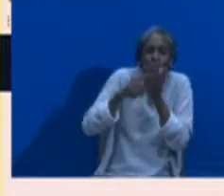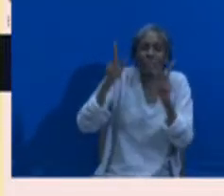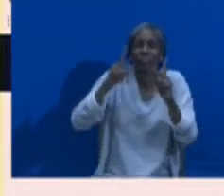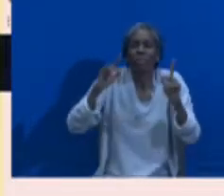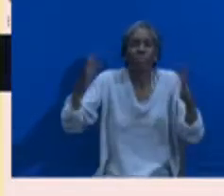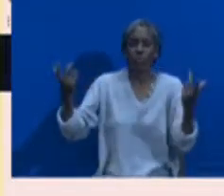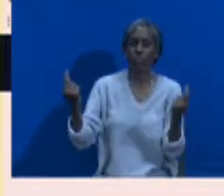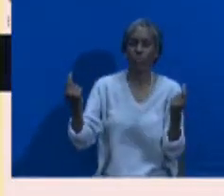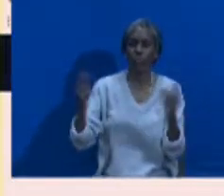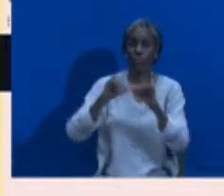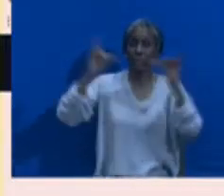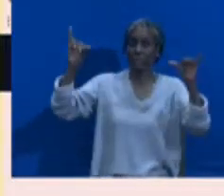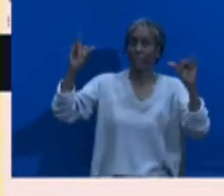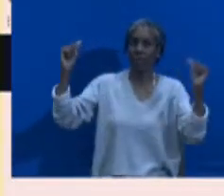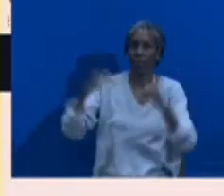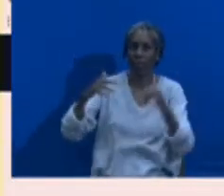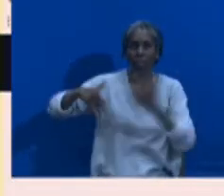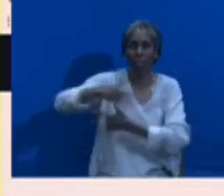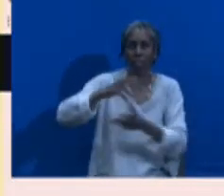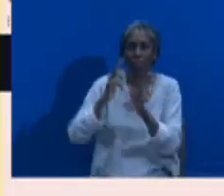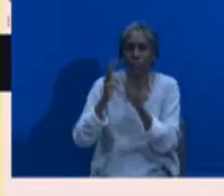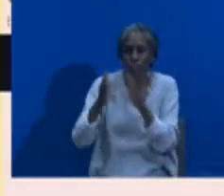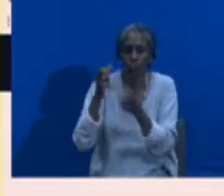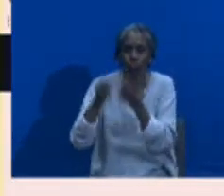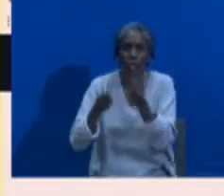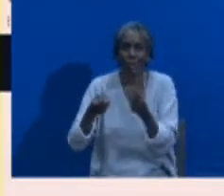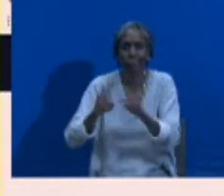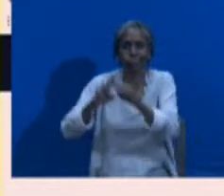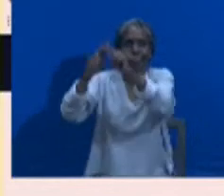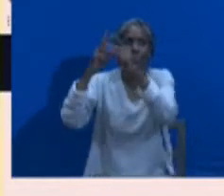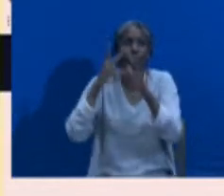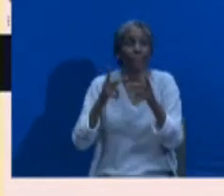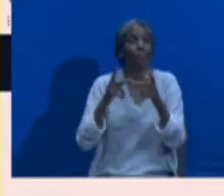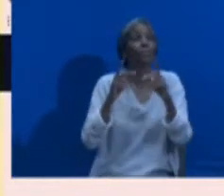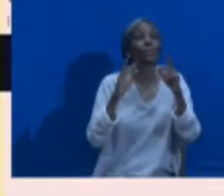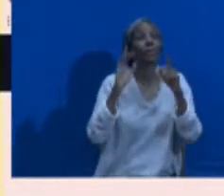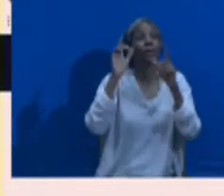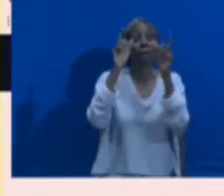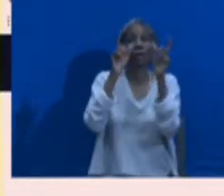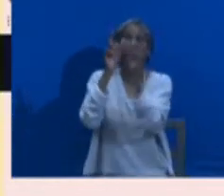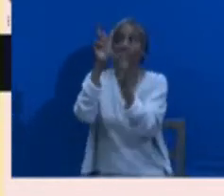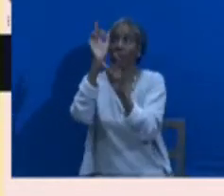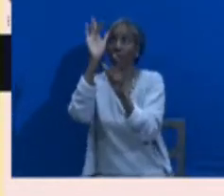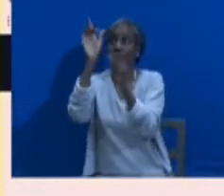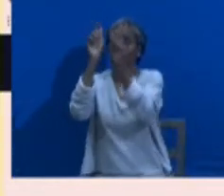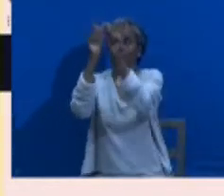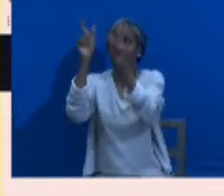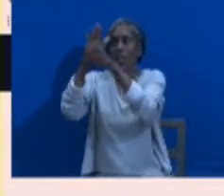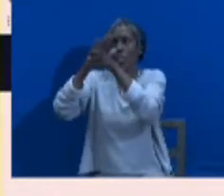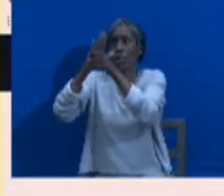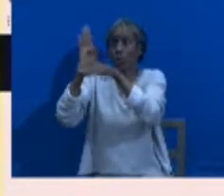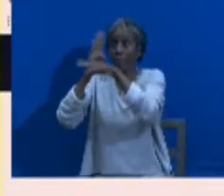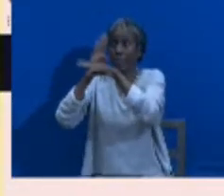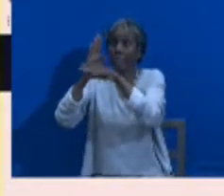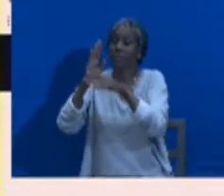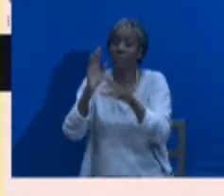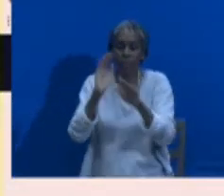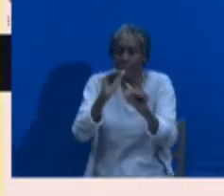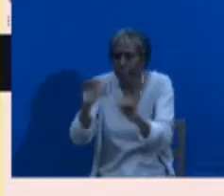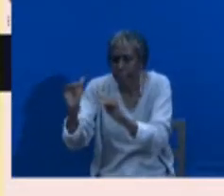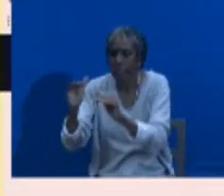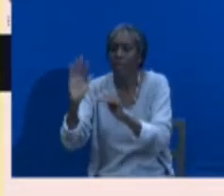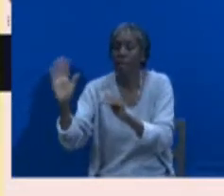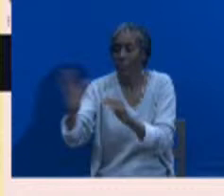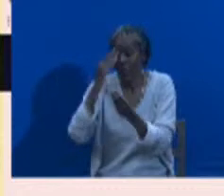happening. Under the local business tab, we have worked with local businesses. They have provided us with